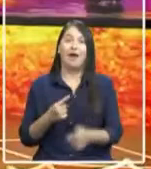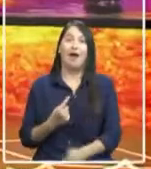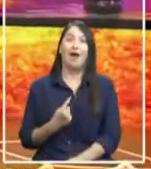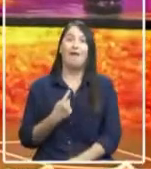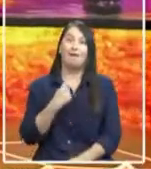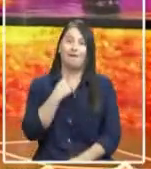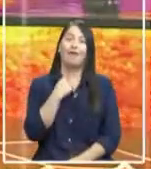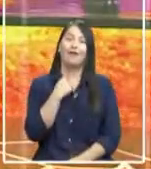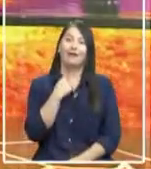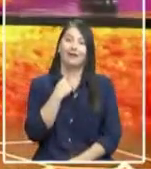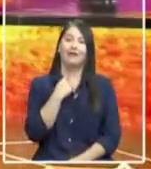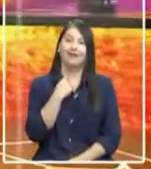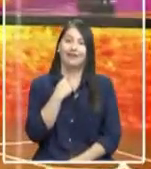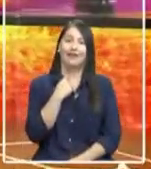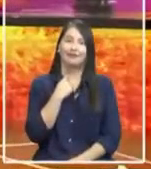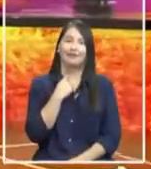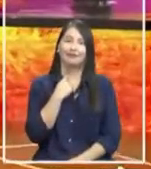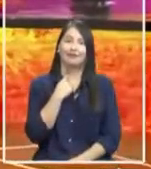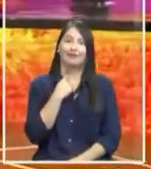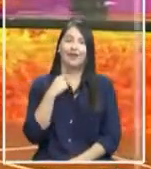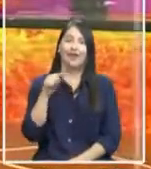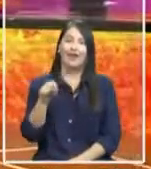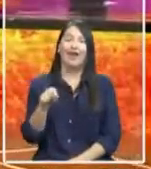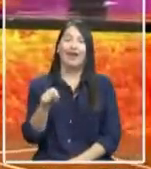it has already begun. Now,